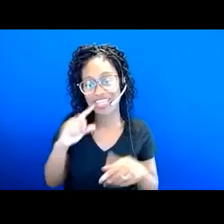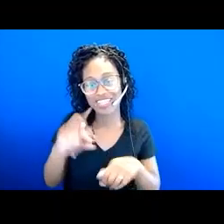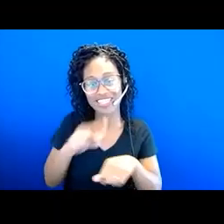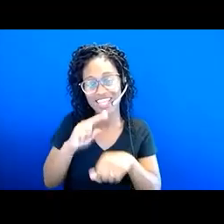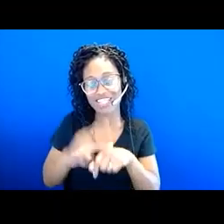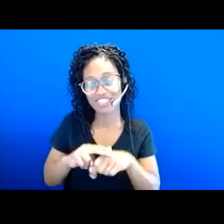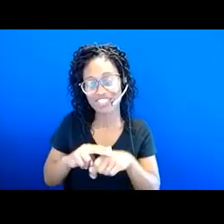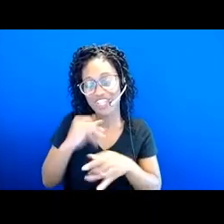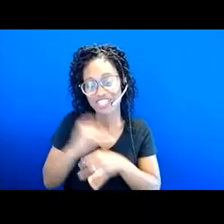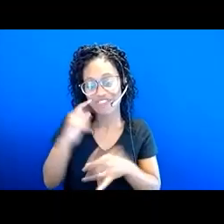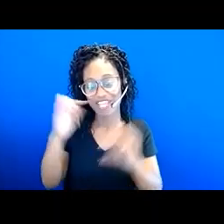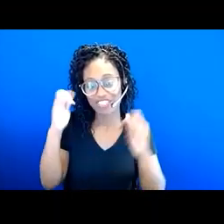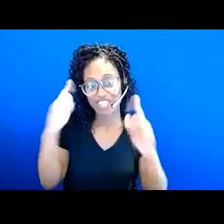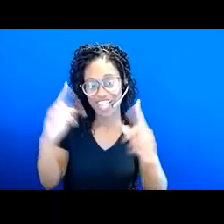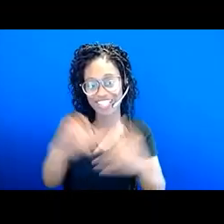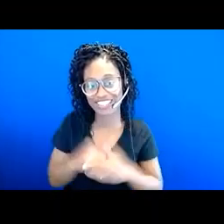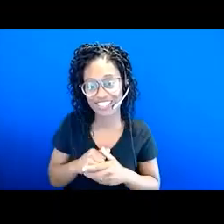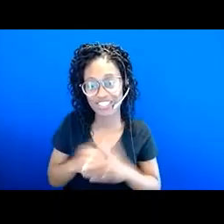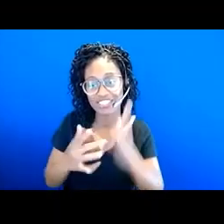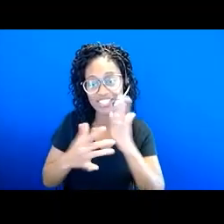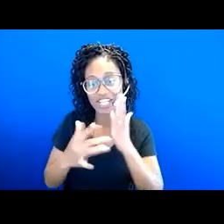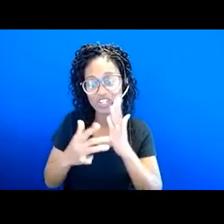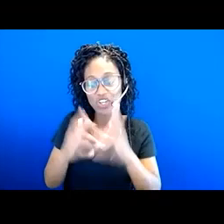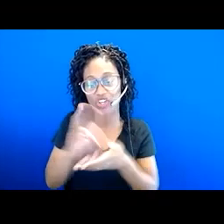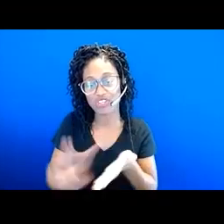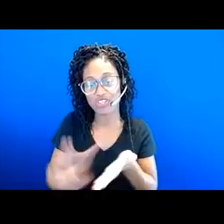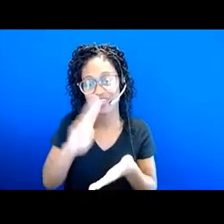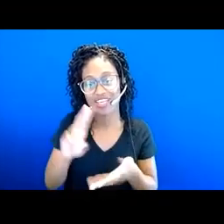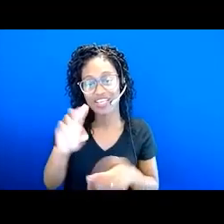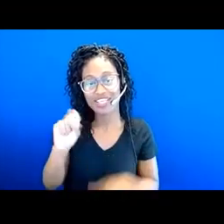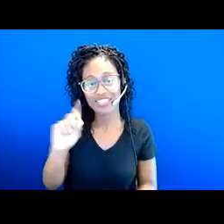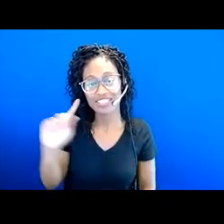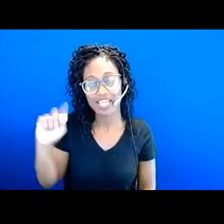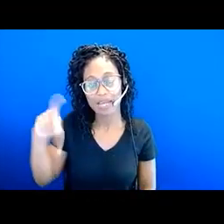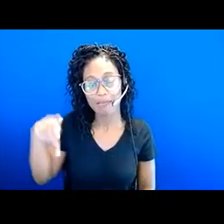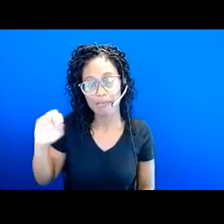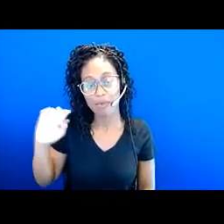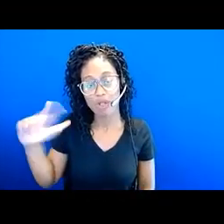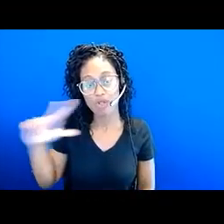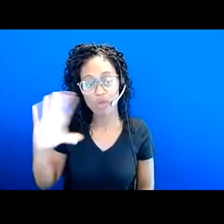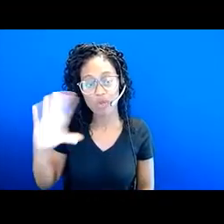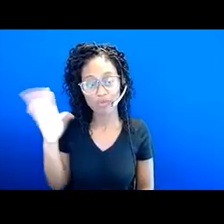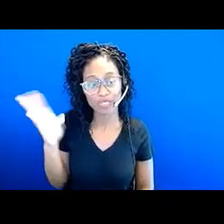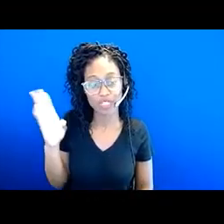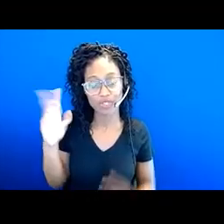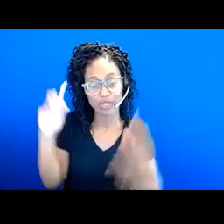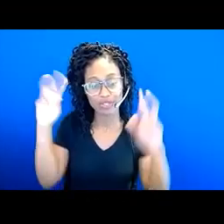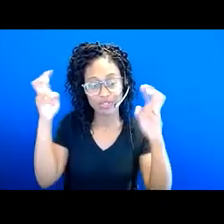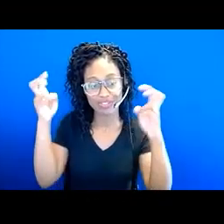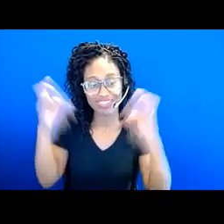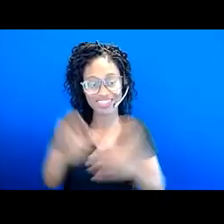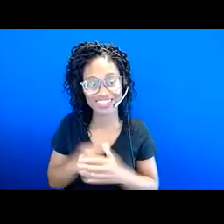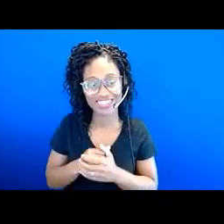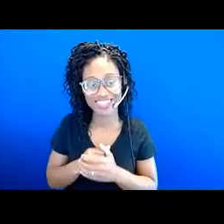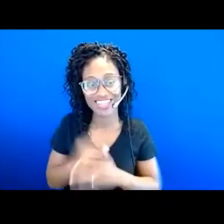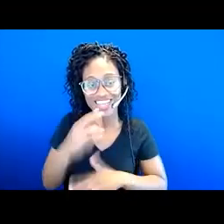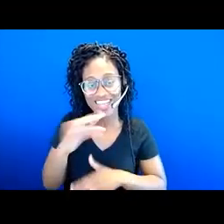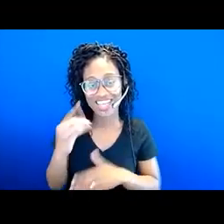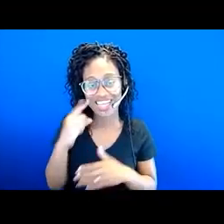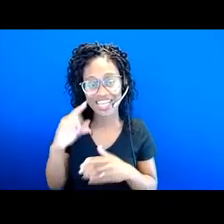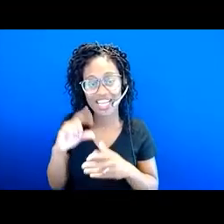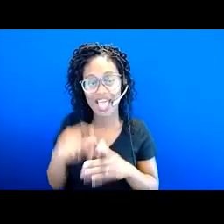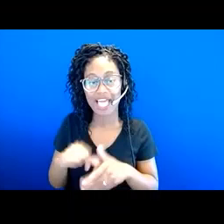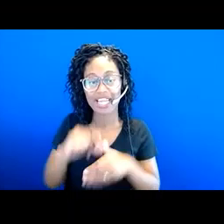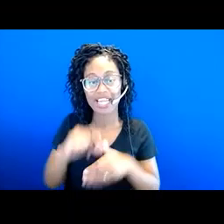Education, Nanyang Technological University, Singapore, will be presenting on the topic, an active network analysis of libraries